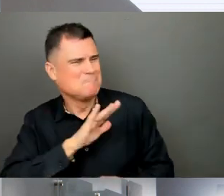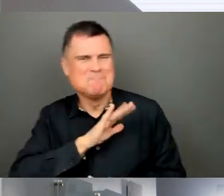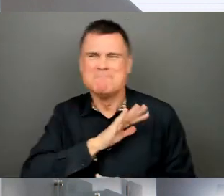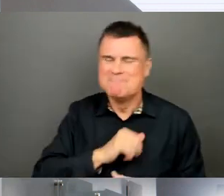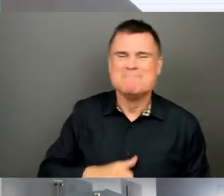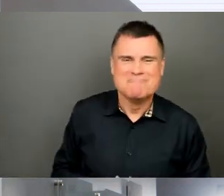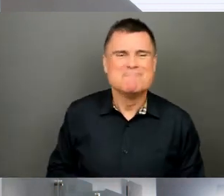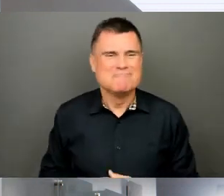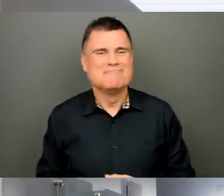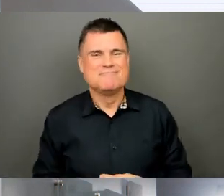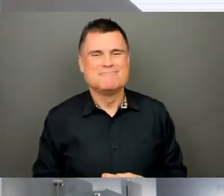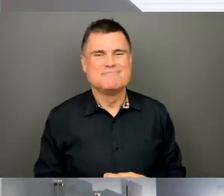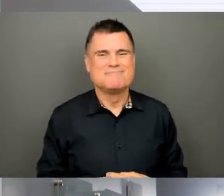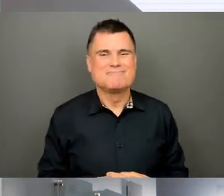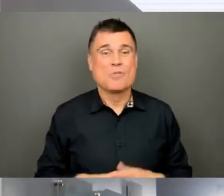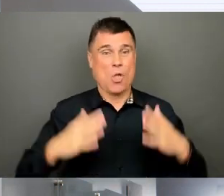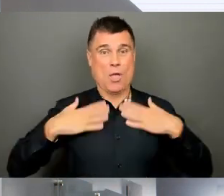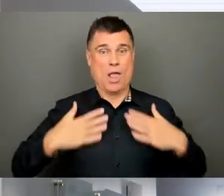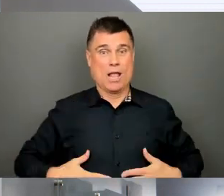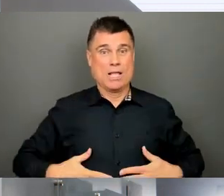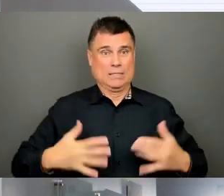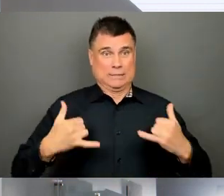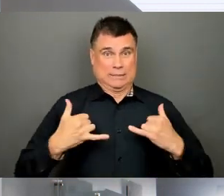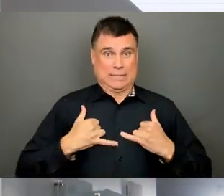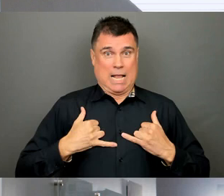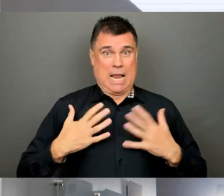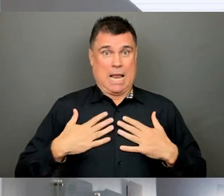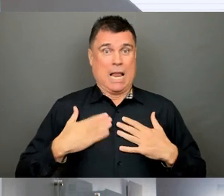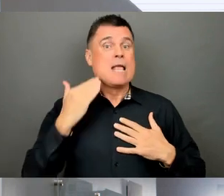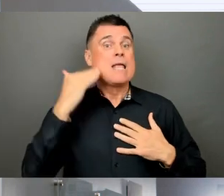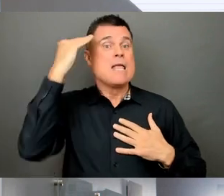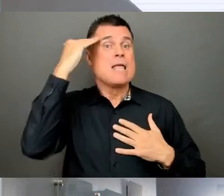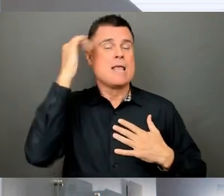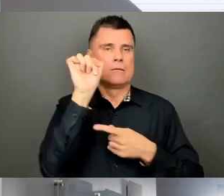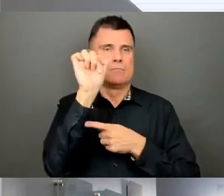Nice. So try to move less of your body, more of your head.